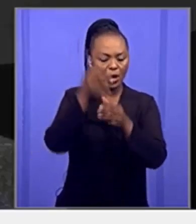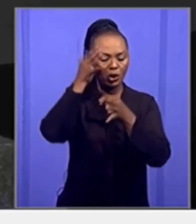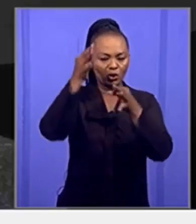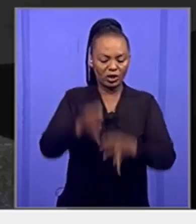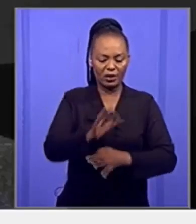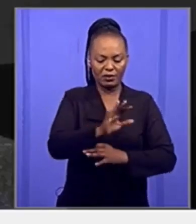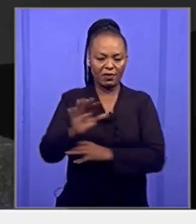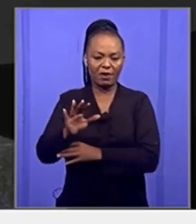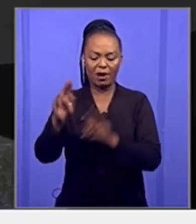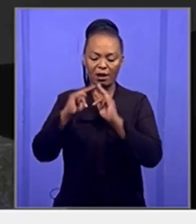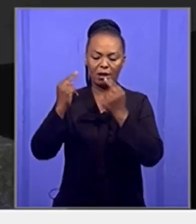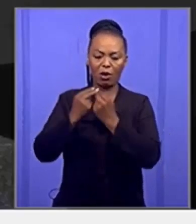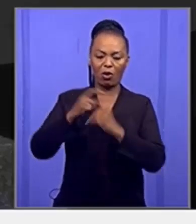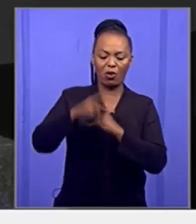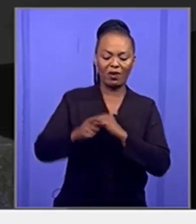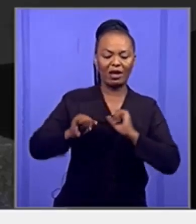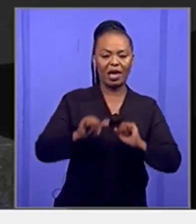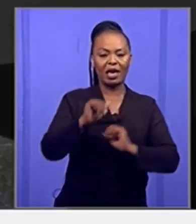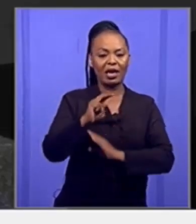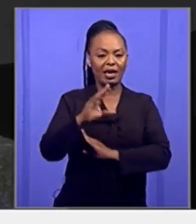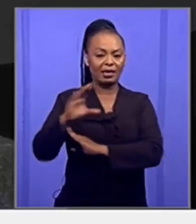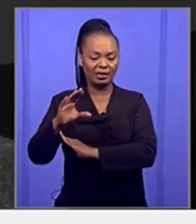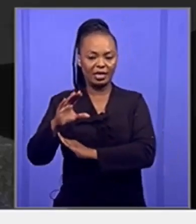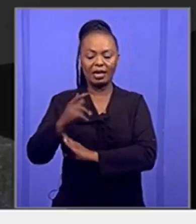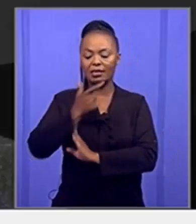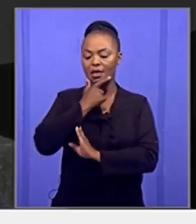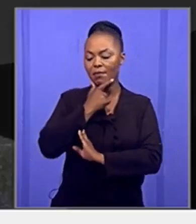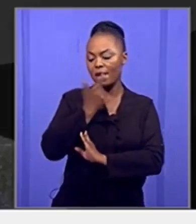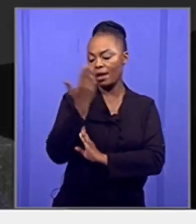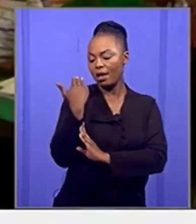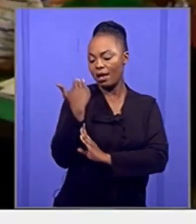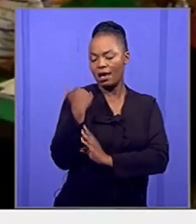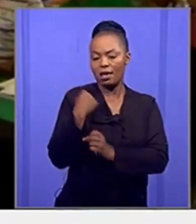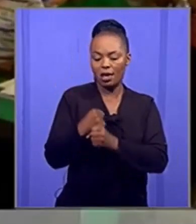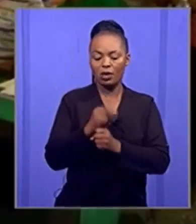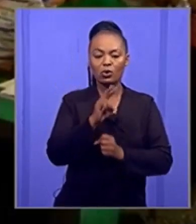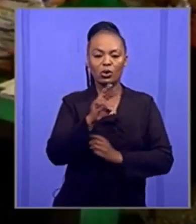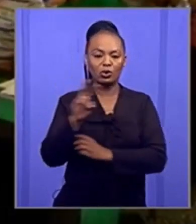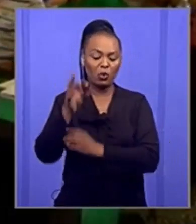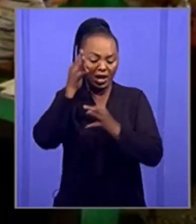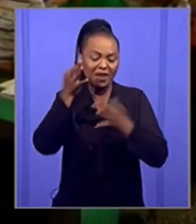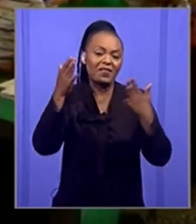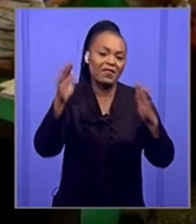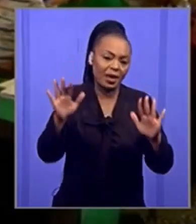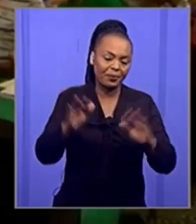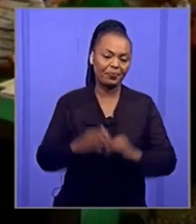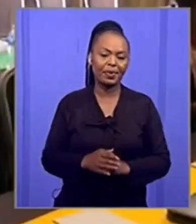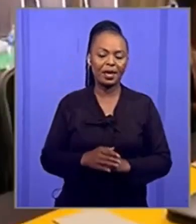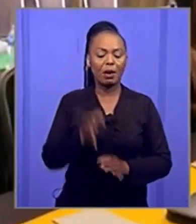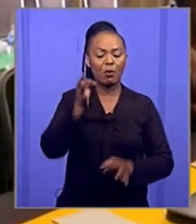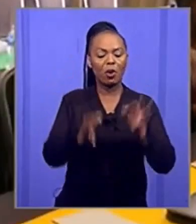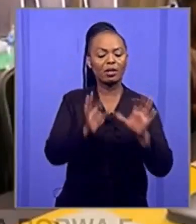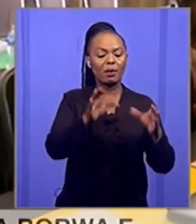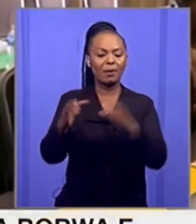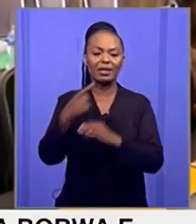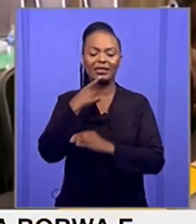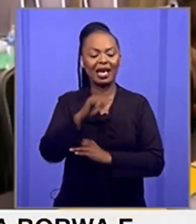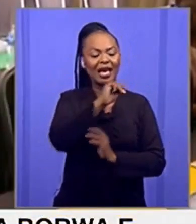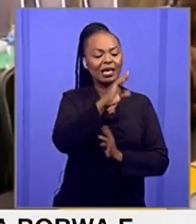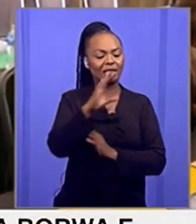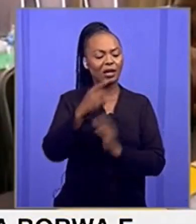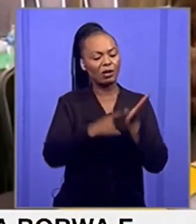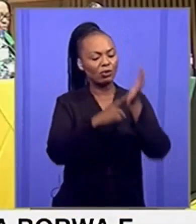National Conference of the ANC held in December 2022. Bahlophulli ba ditaba tsa dipolotiki ba re ANC e batla ho bontsha hore